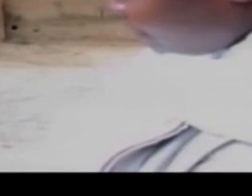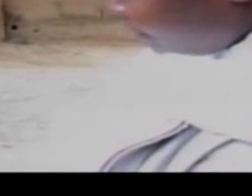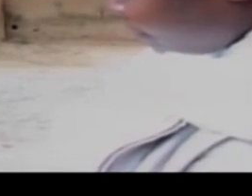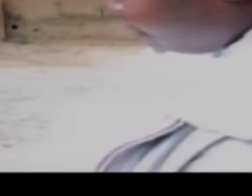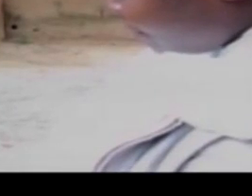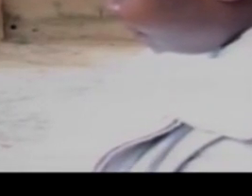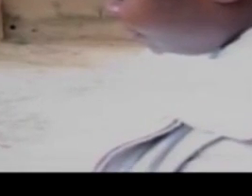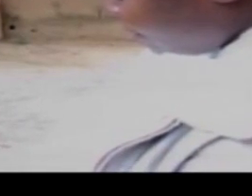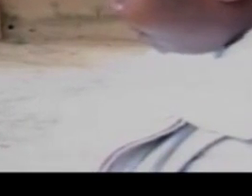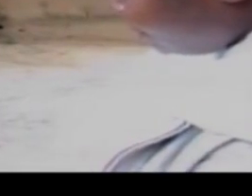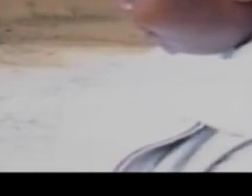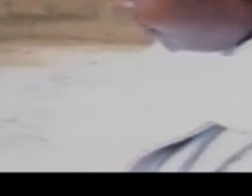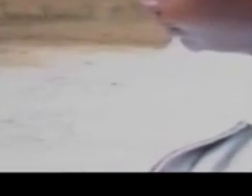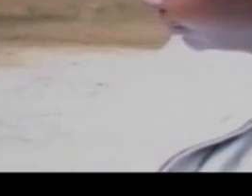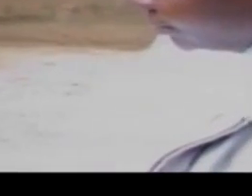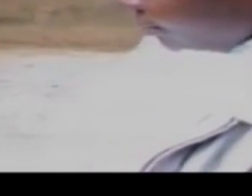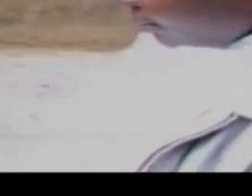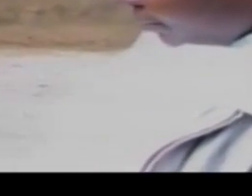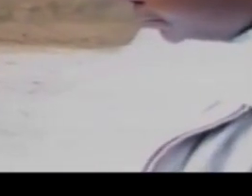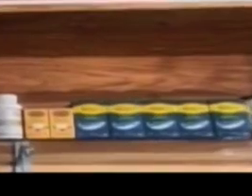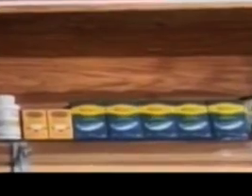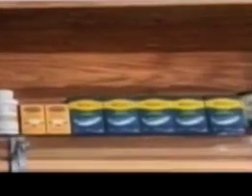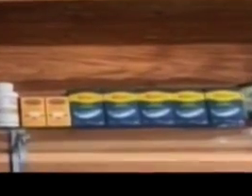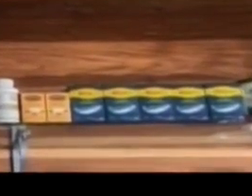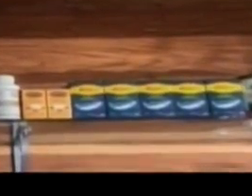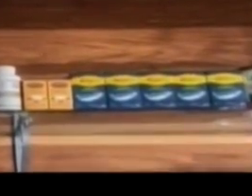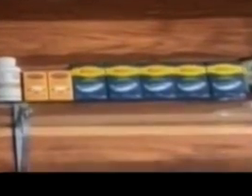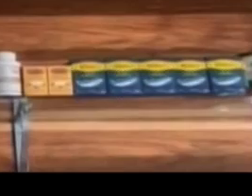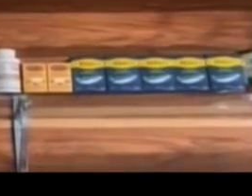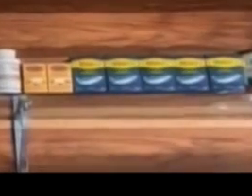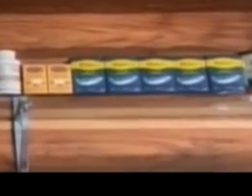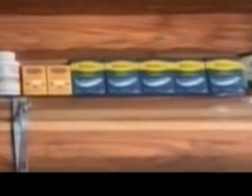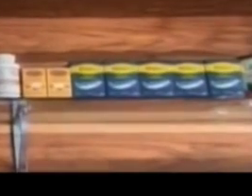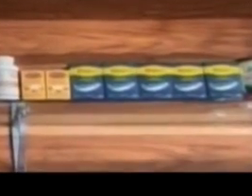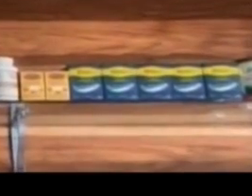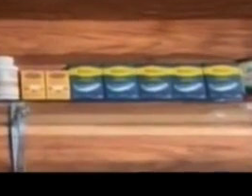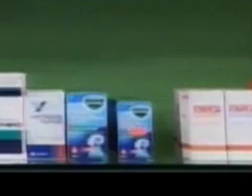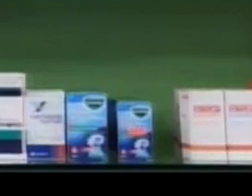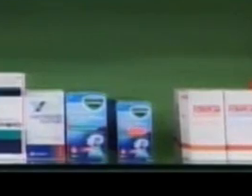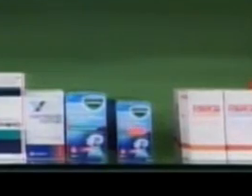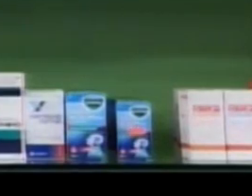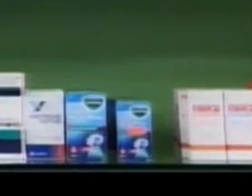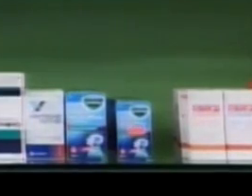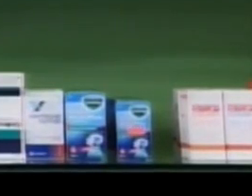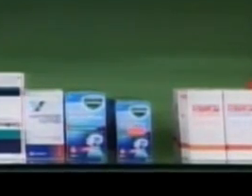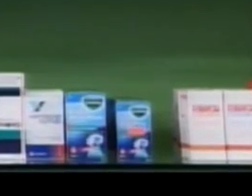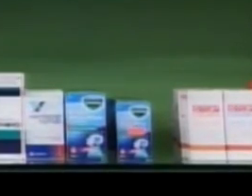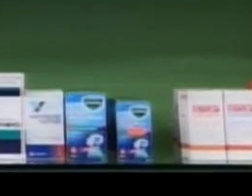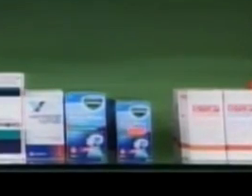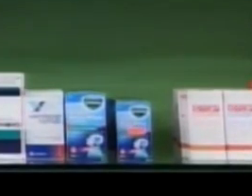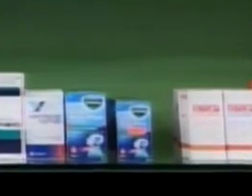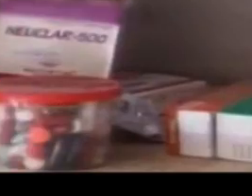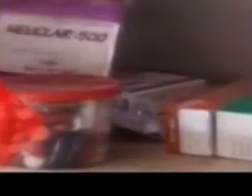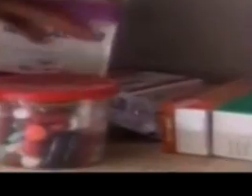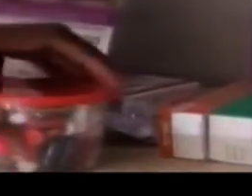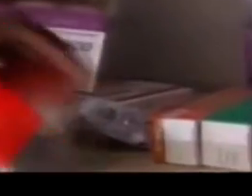be licensed. The pharmacy must be licensed by ZAMRA. Medicines are useful. However, they can also be harmful and even fatal if not